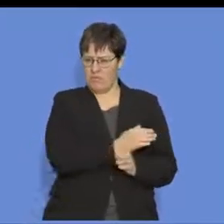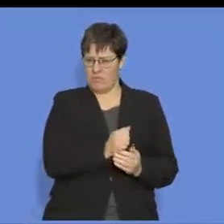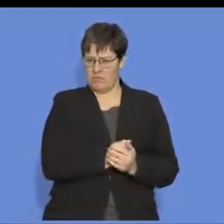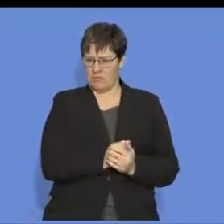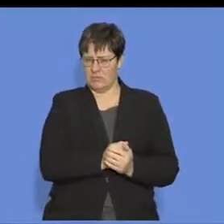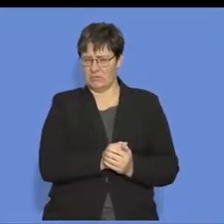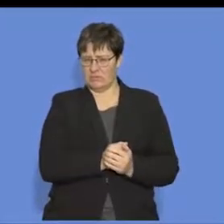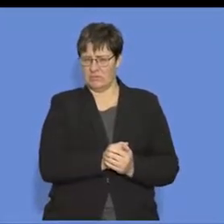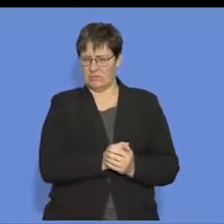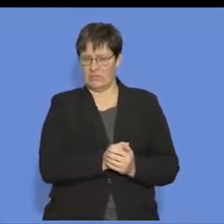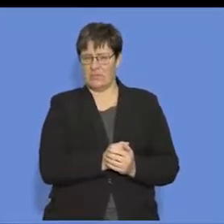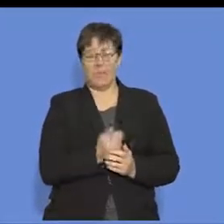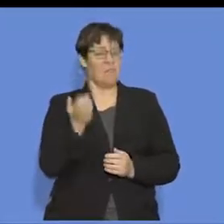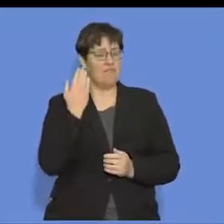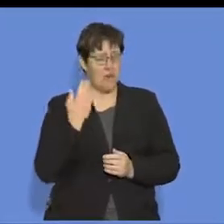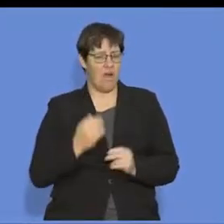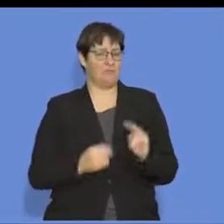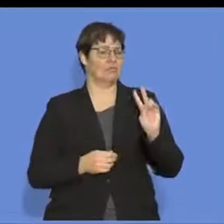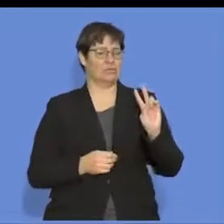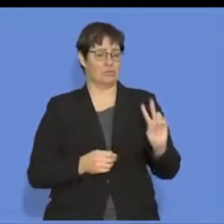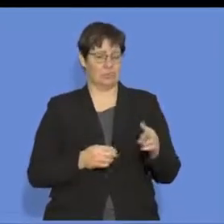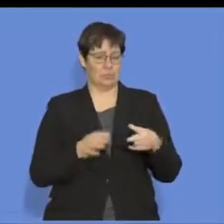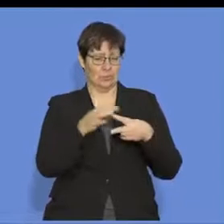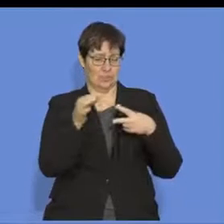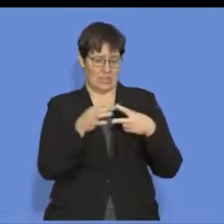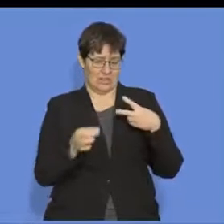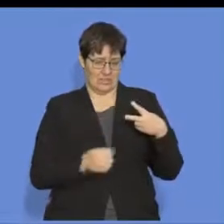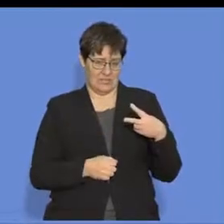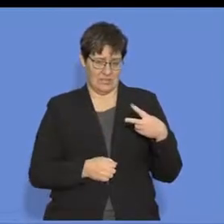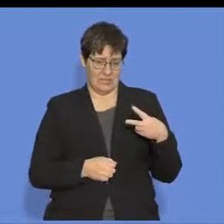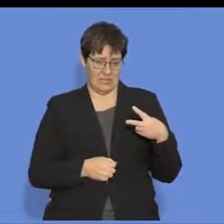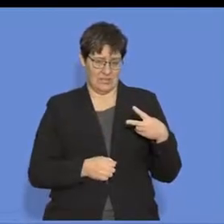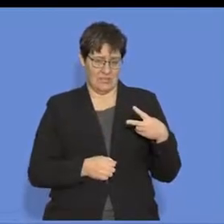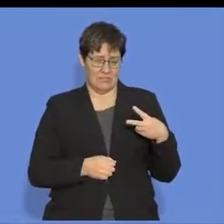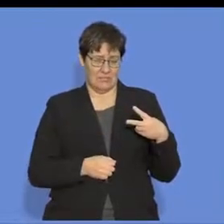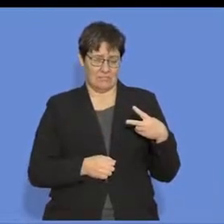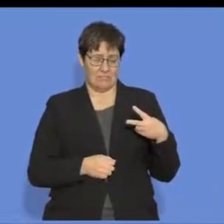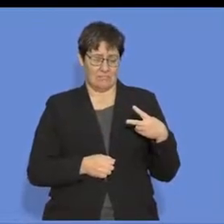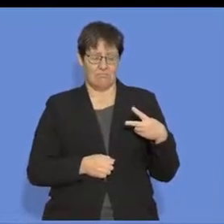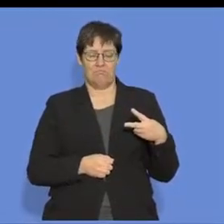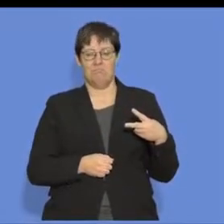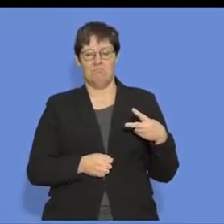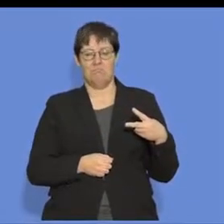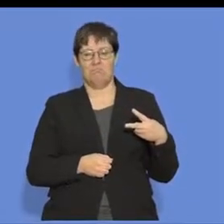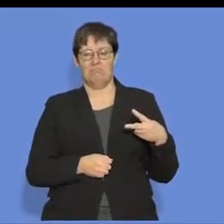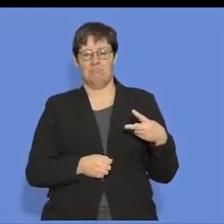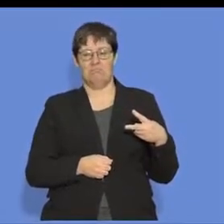because the previous example, we only had 2 choices. We could choose